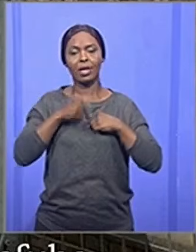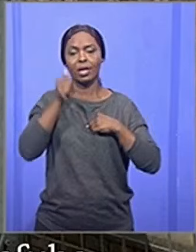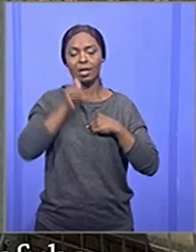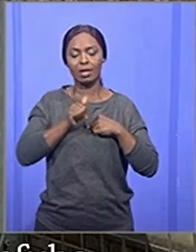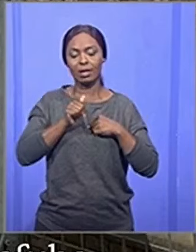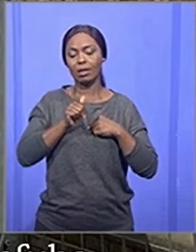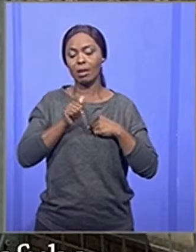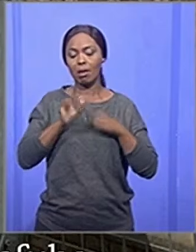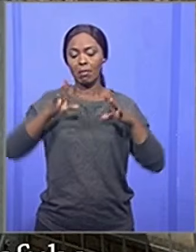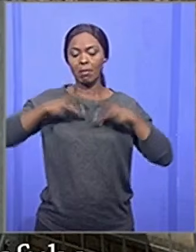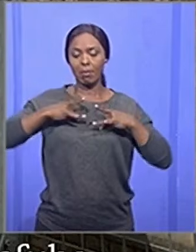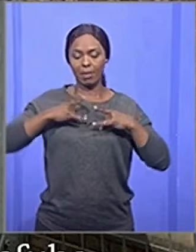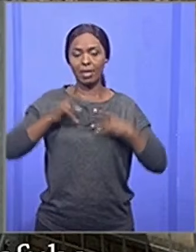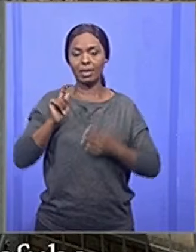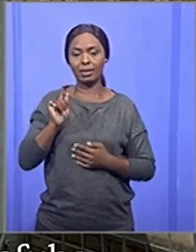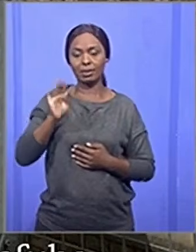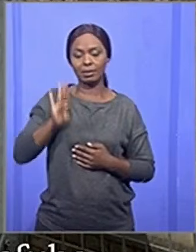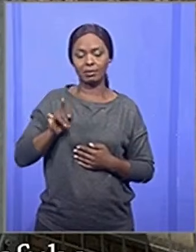this